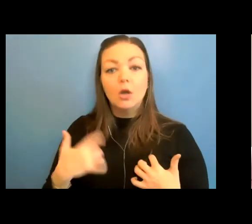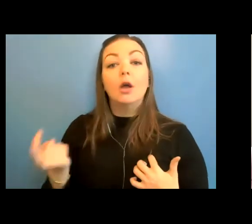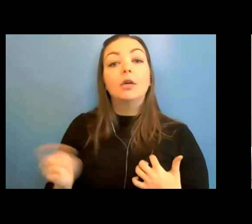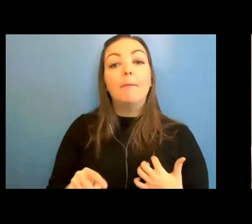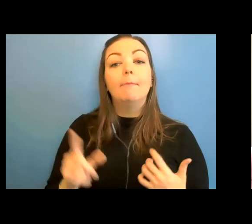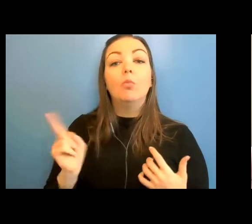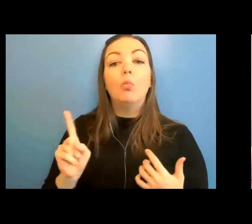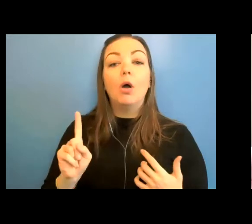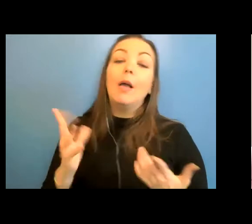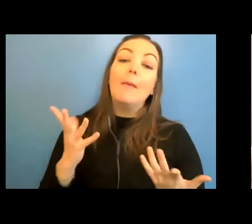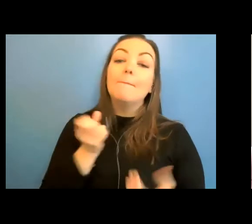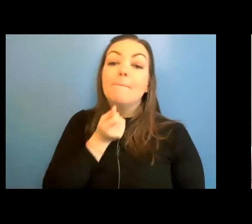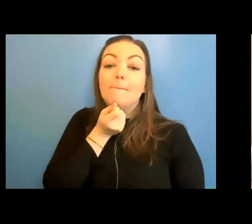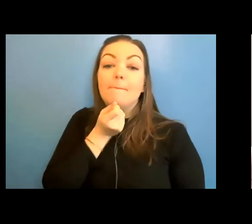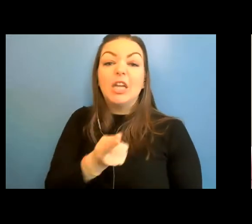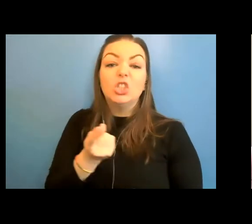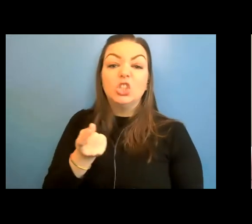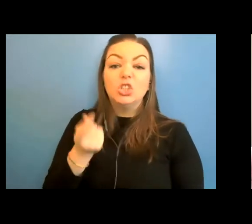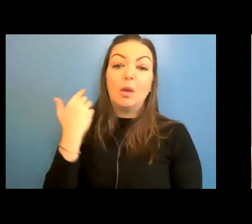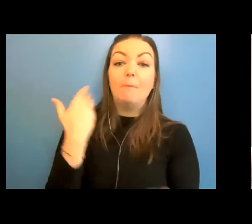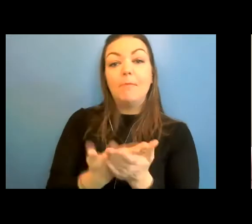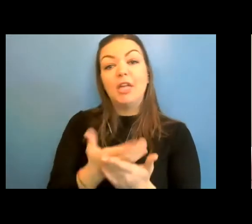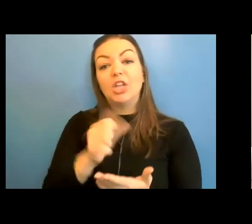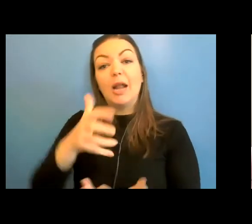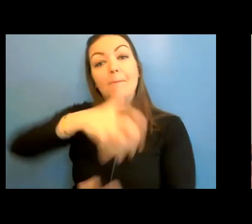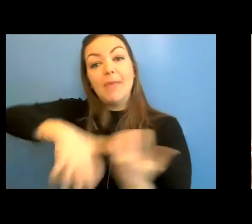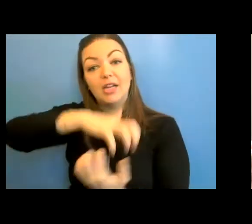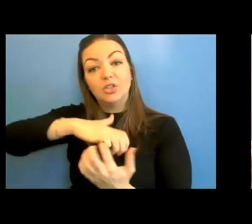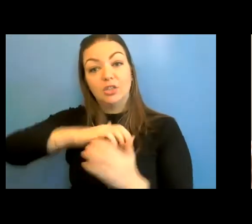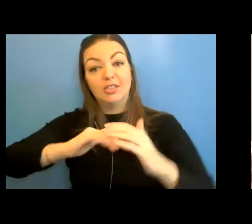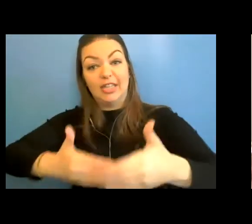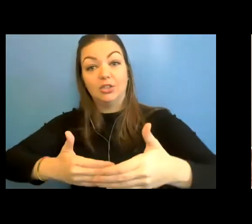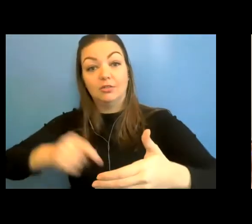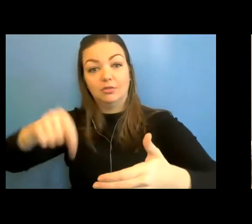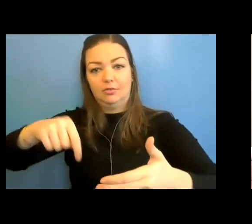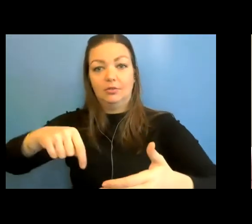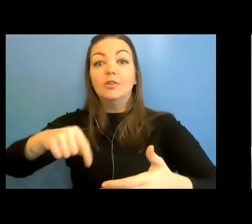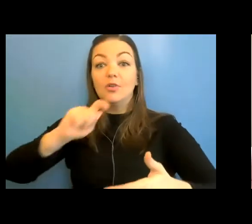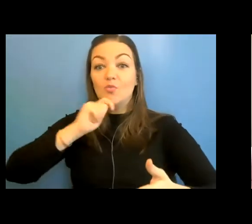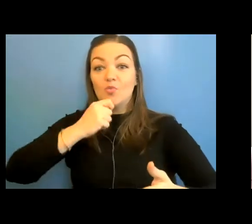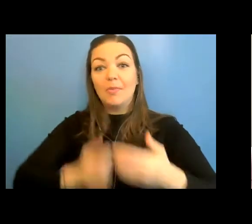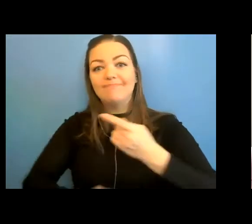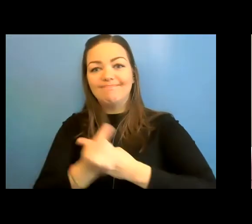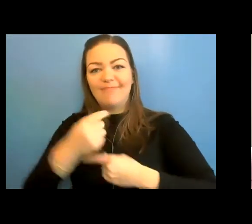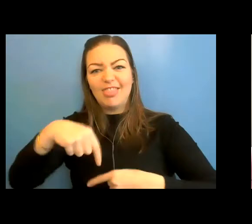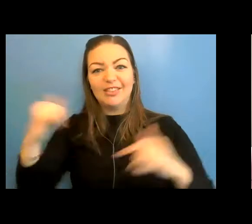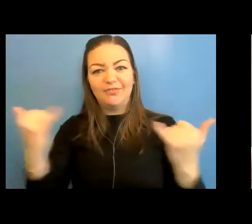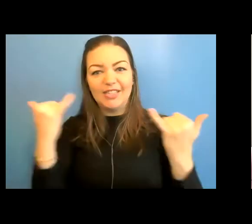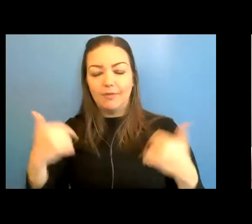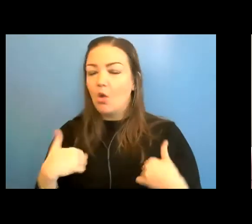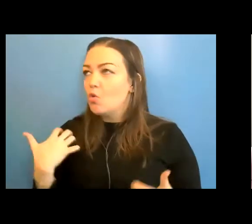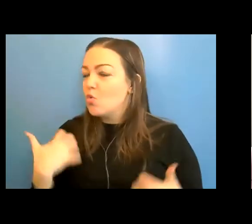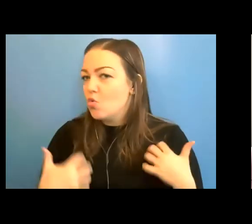mix sessions that we're running. They're one of our favourite things in the festival. We're delighted we've been able